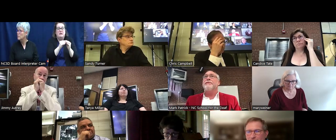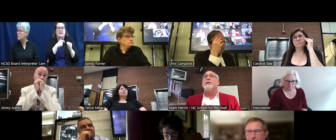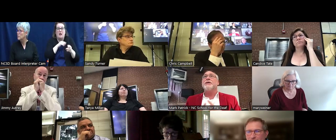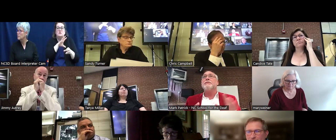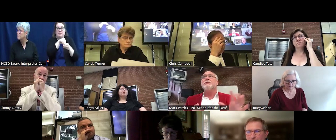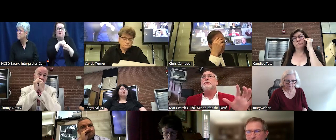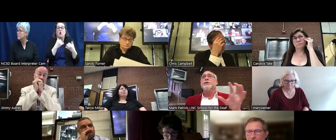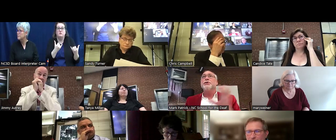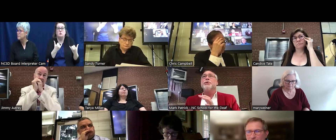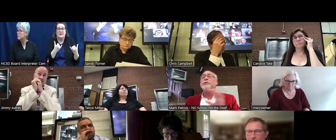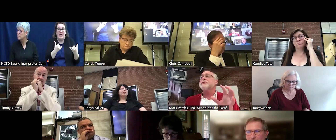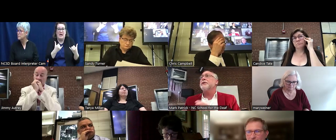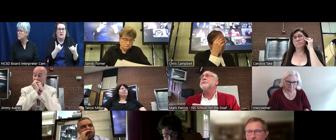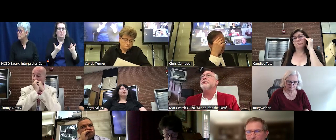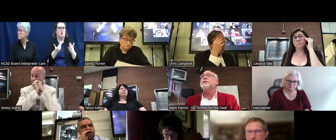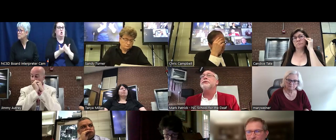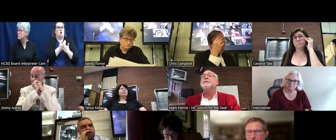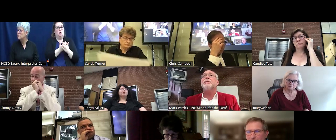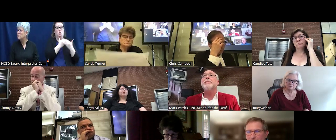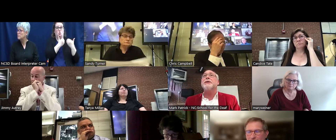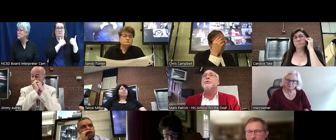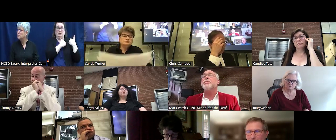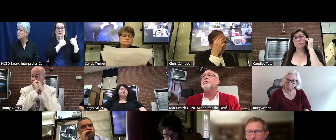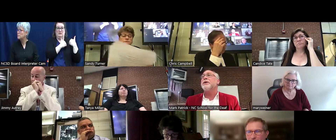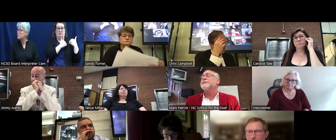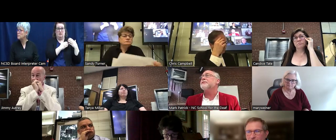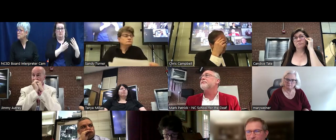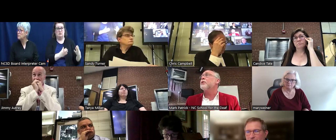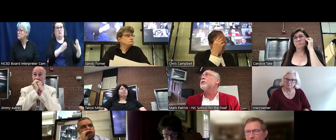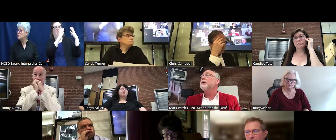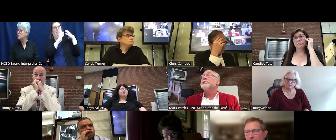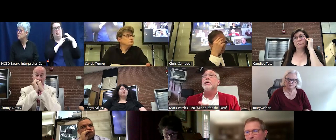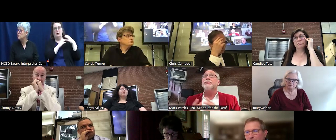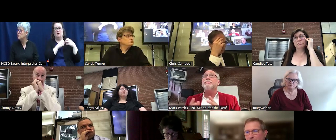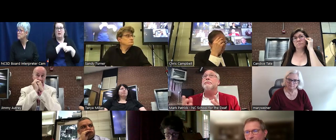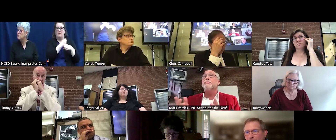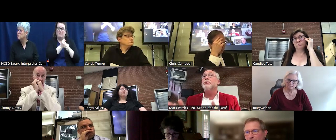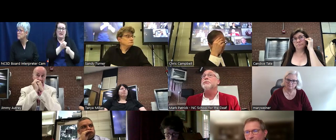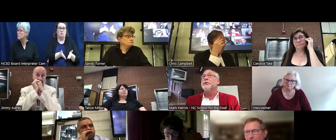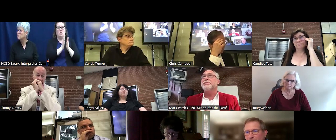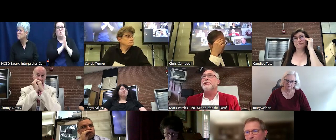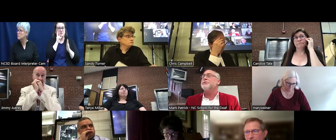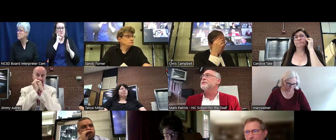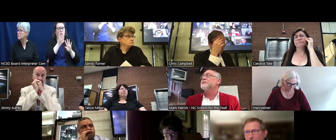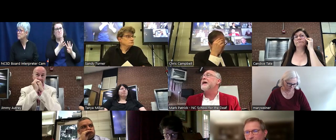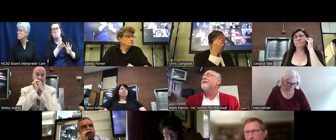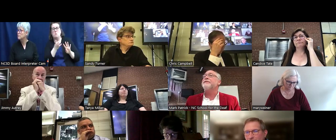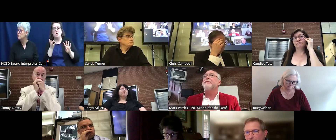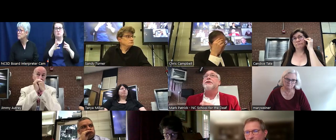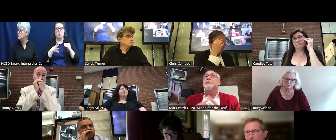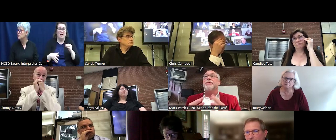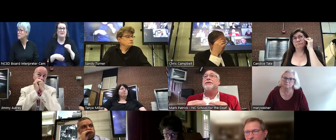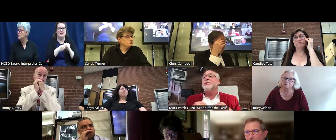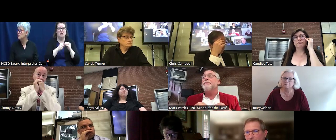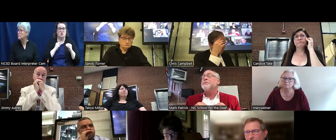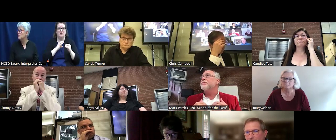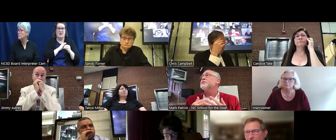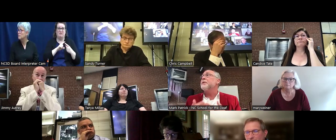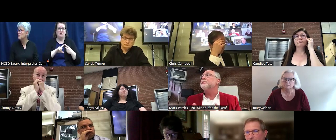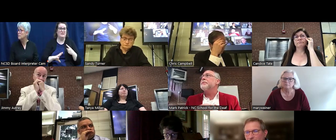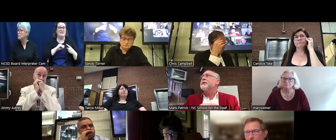and the new responsibilities, they're making requests for multiple additional staff to